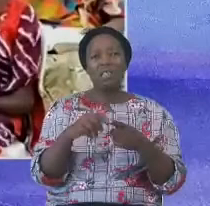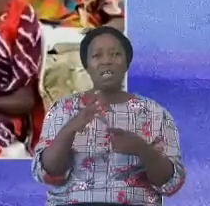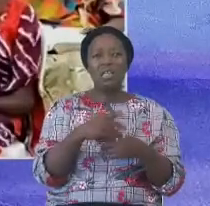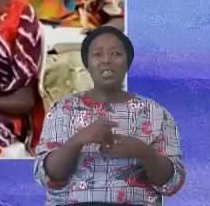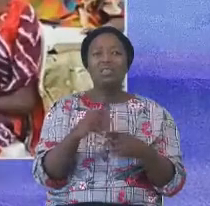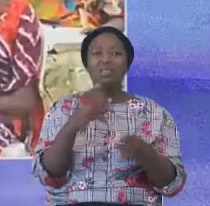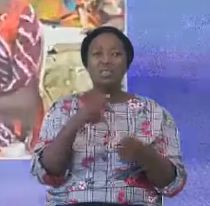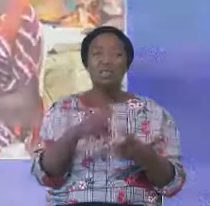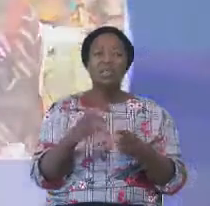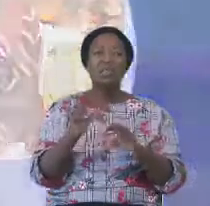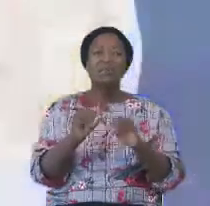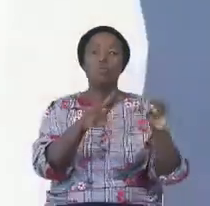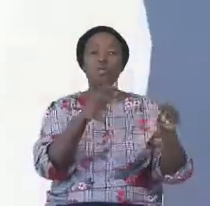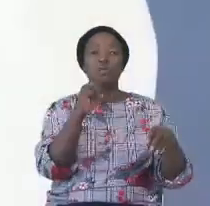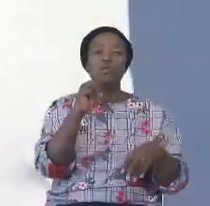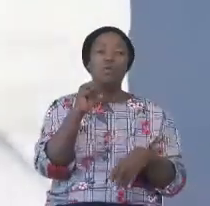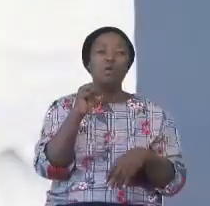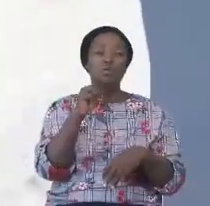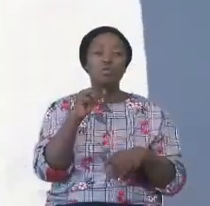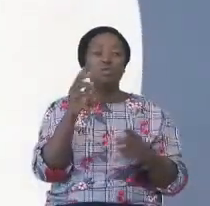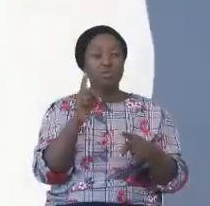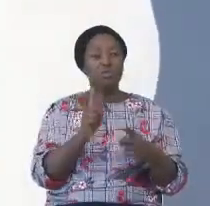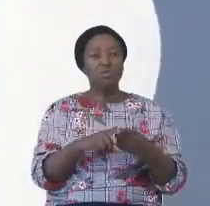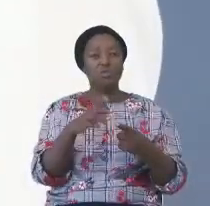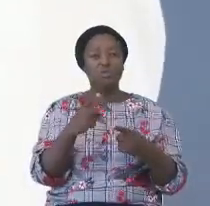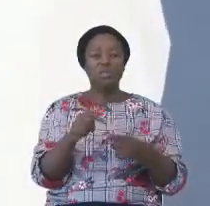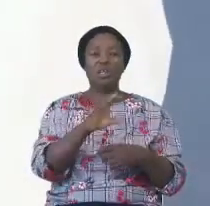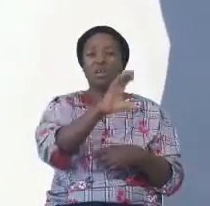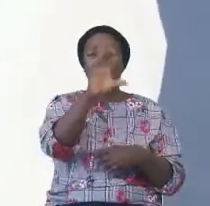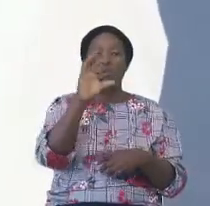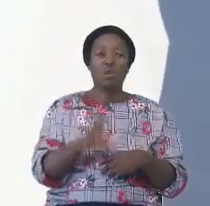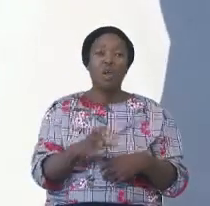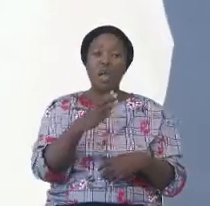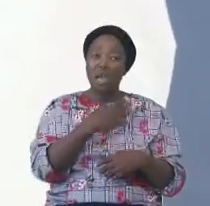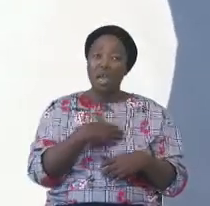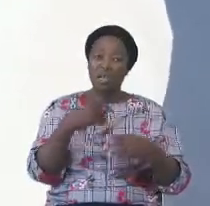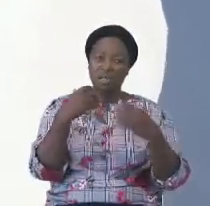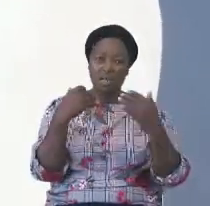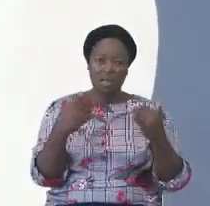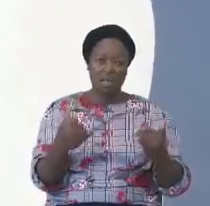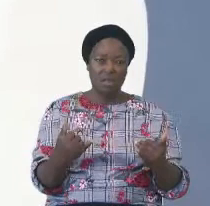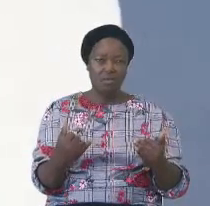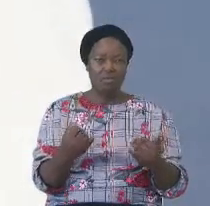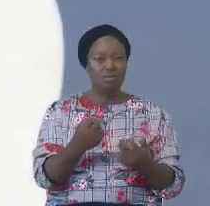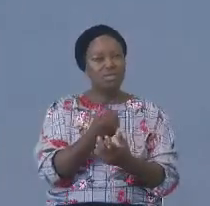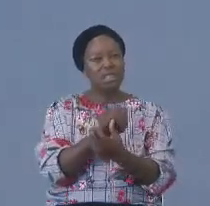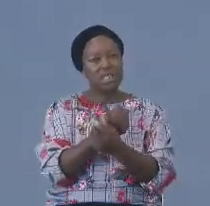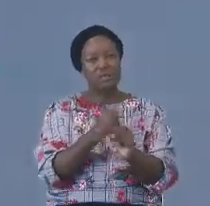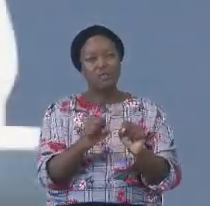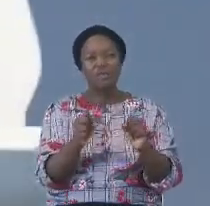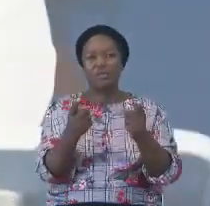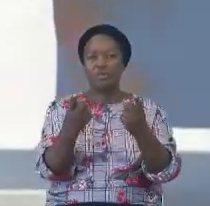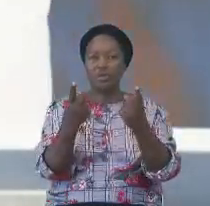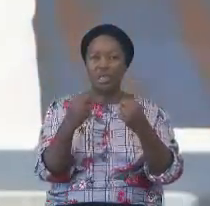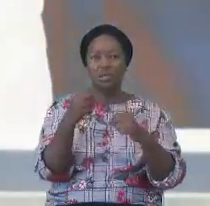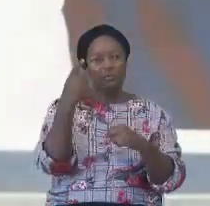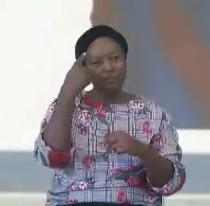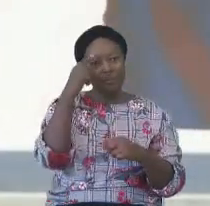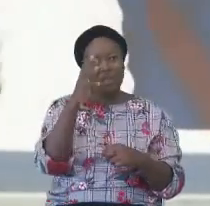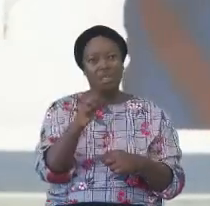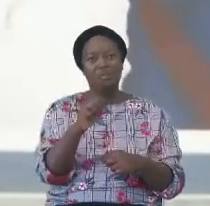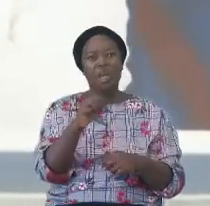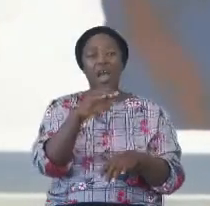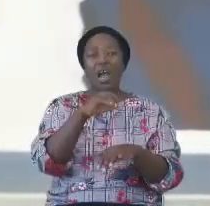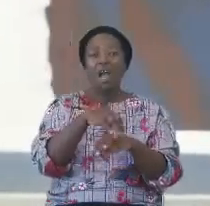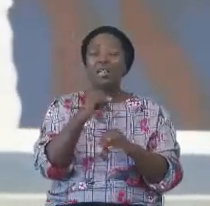the land could not forgive him. And they consigned him to the cross. And